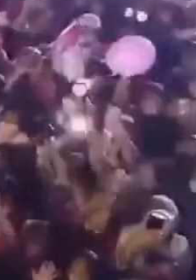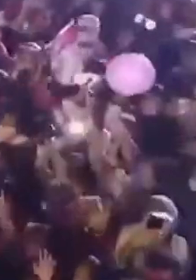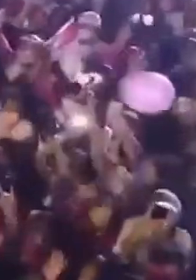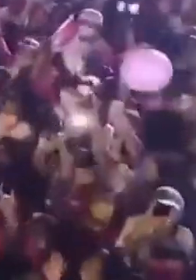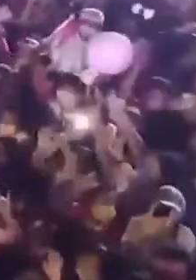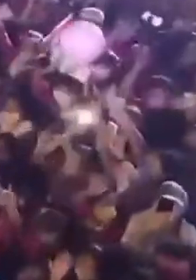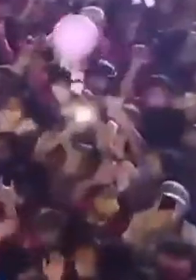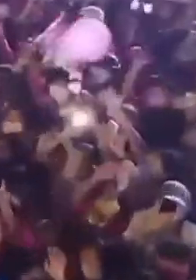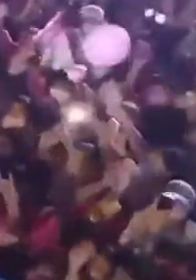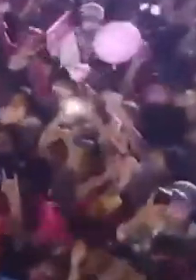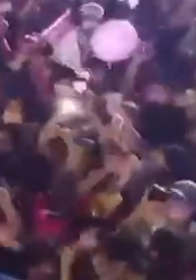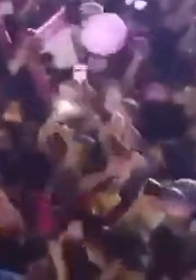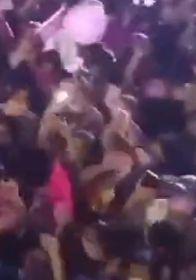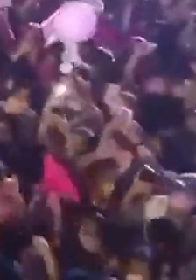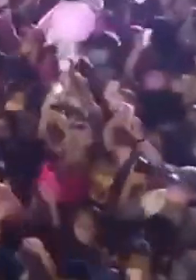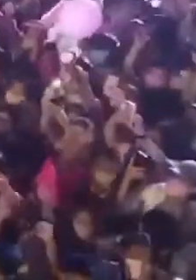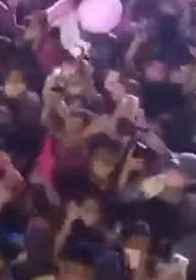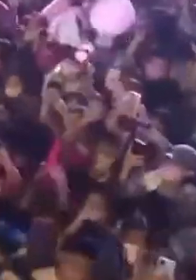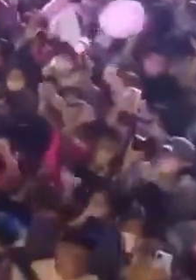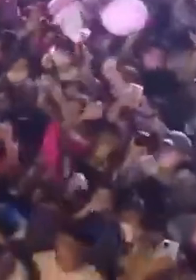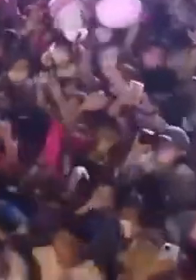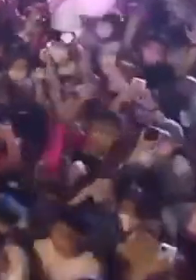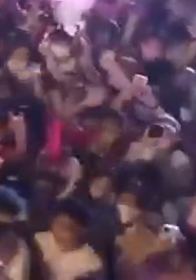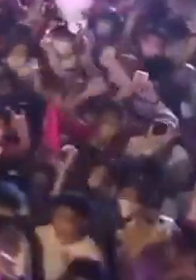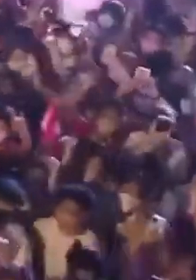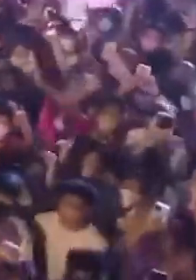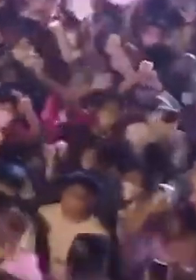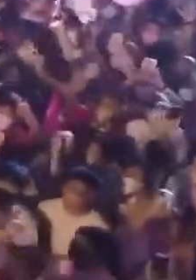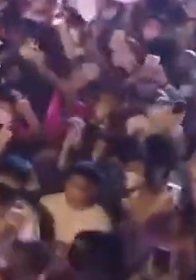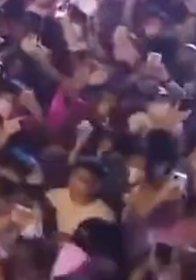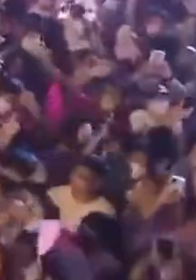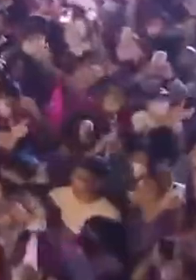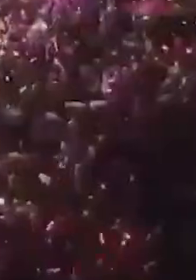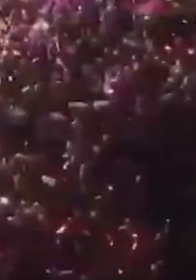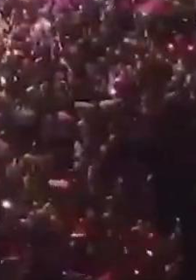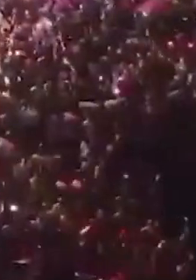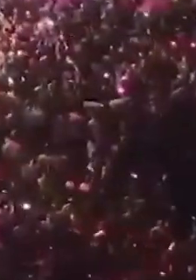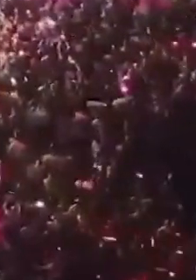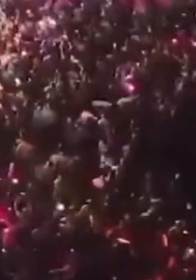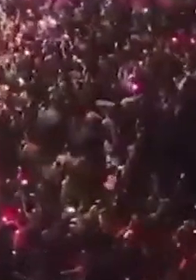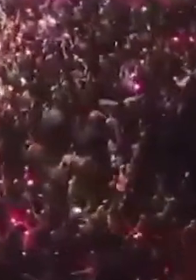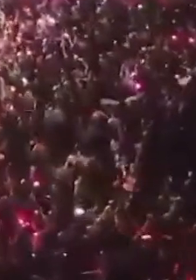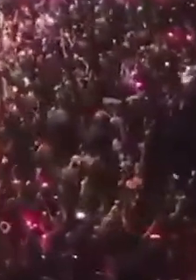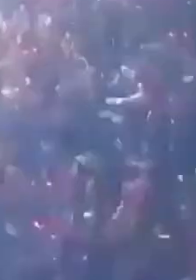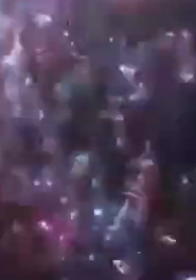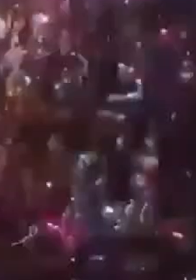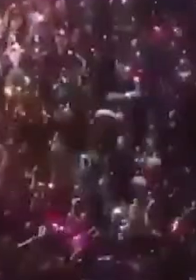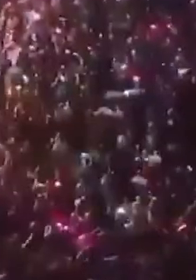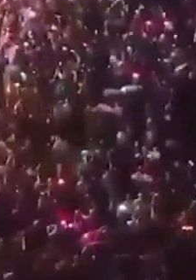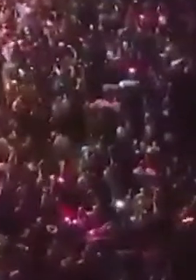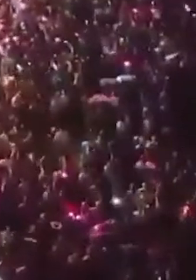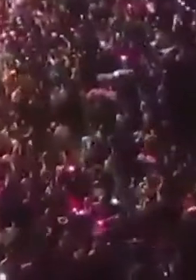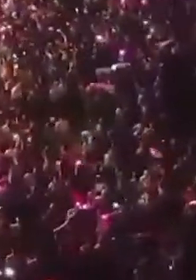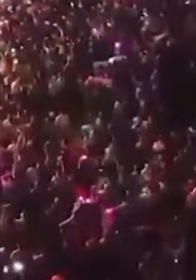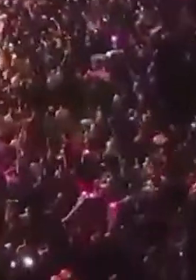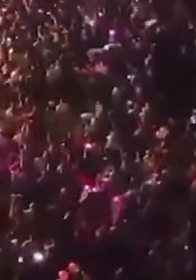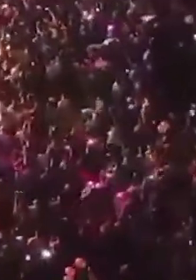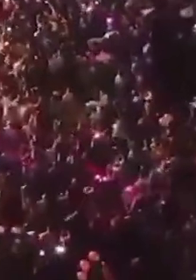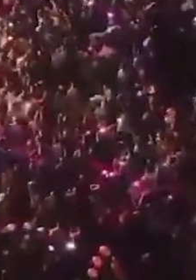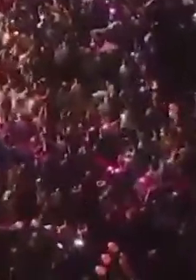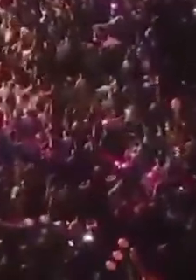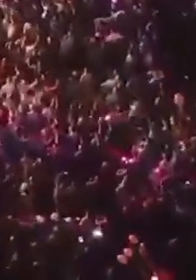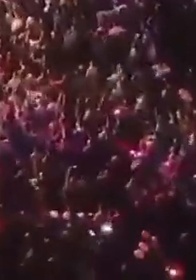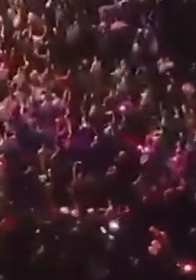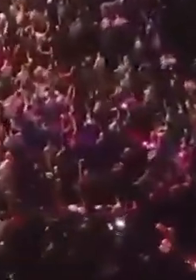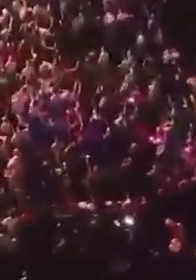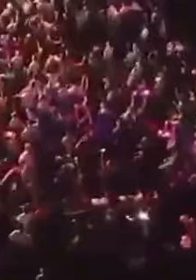lang kasi ma-red tag tayo, marami nang namatay. Bloody Sunday in Cavite, you know, that was an issue of people, Manny Asuncion,